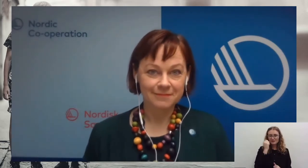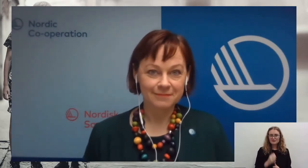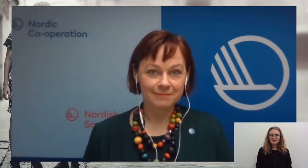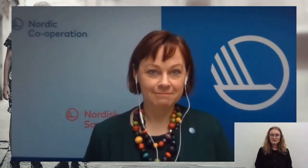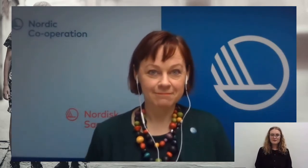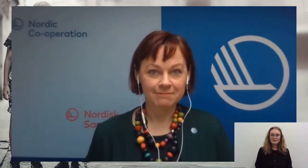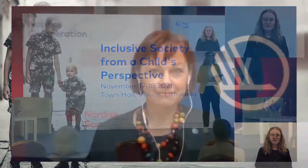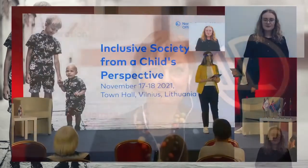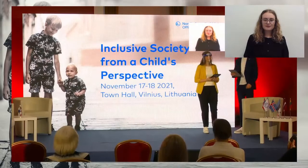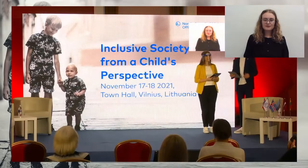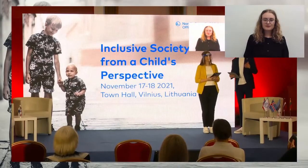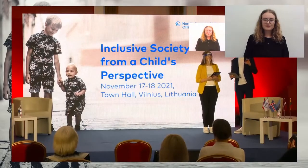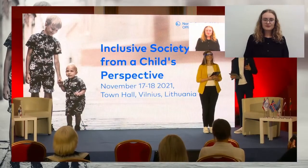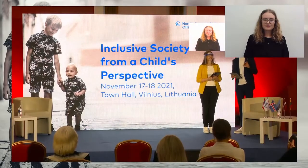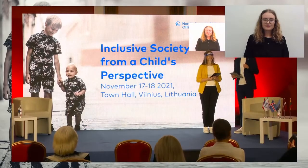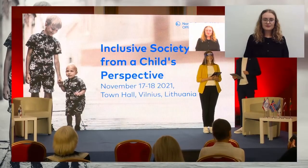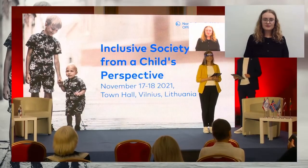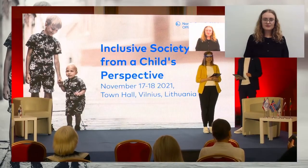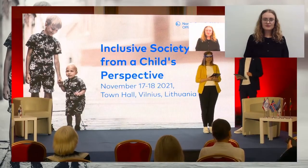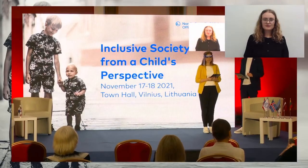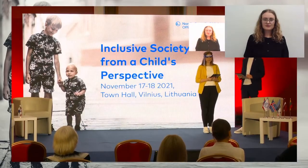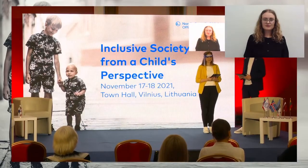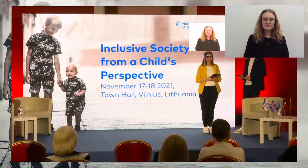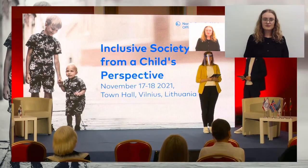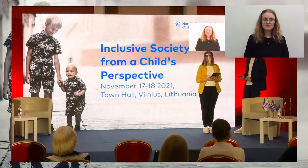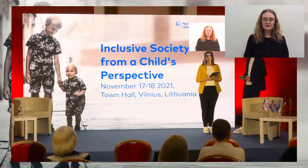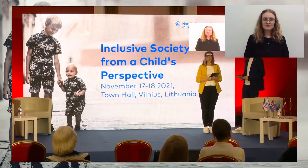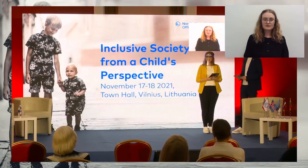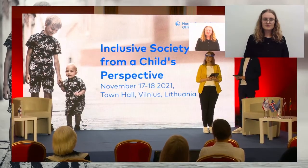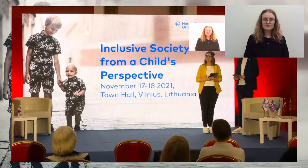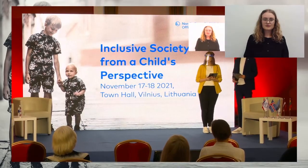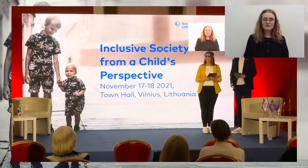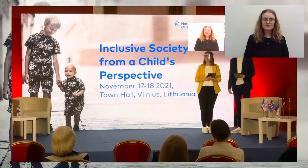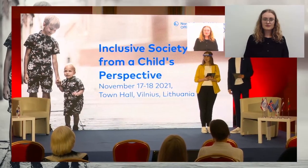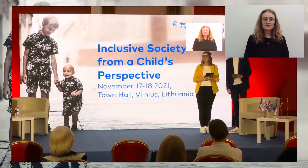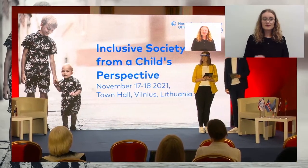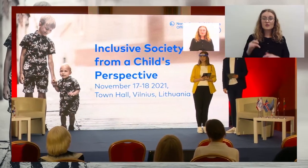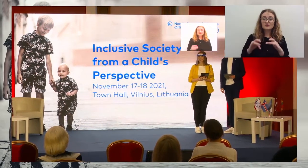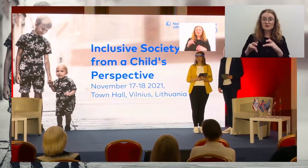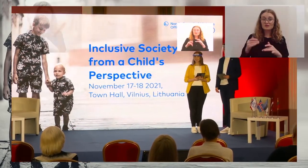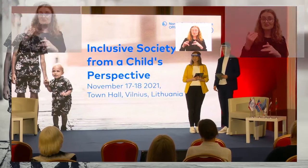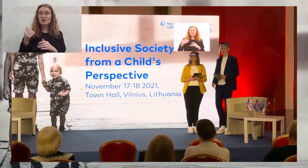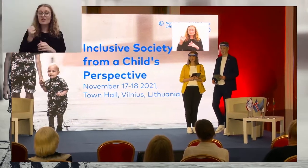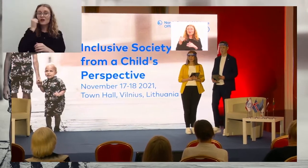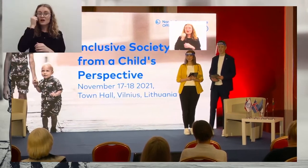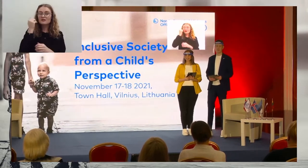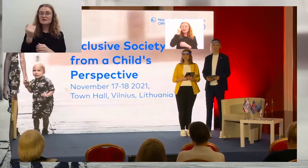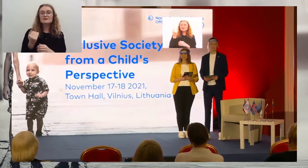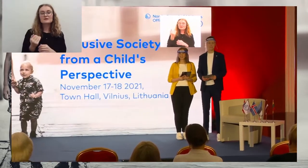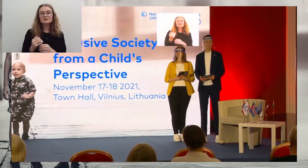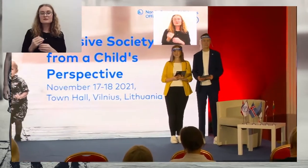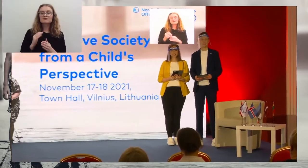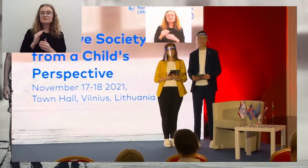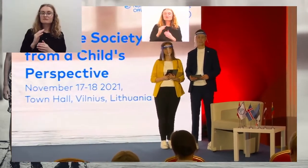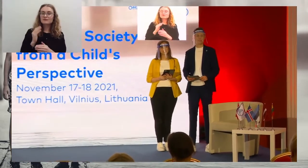Thank you to the Secretary General for such a warm welcome. It's truly open and so sincere when you can